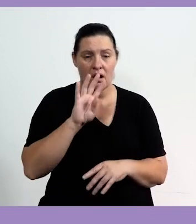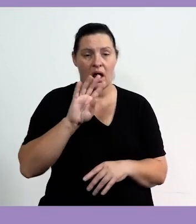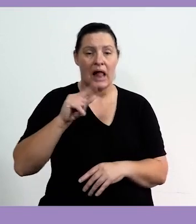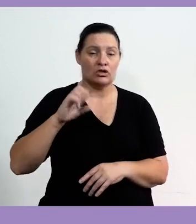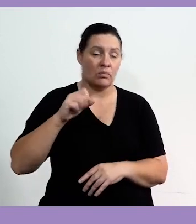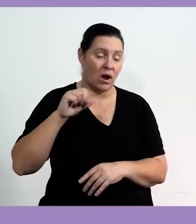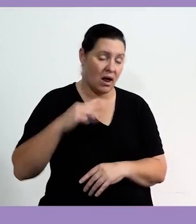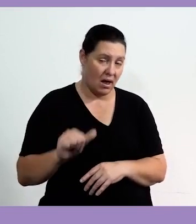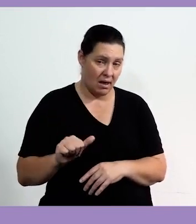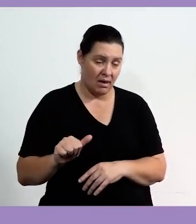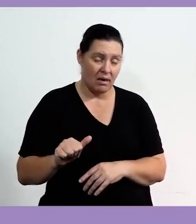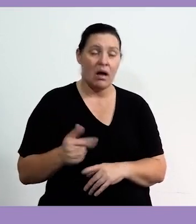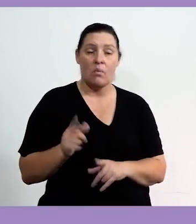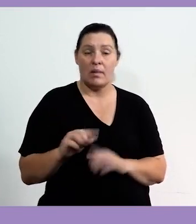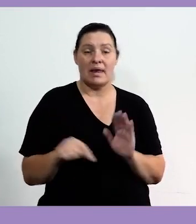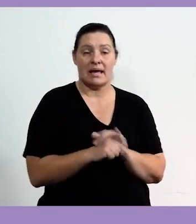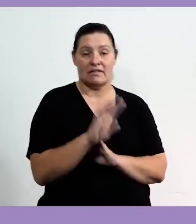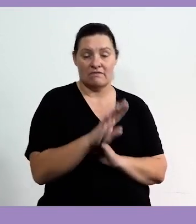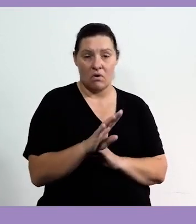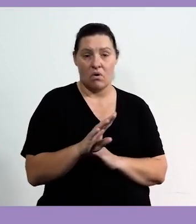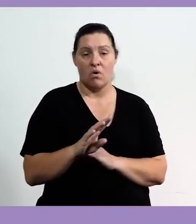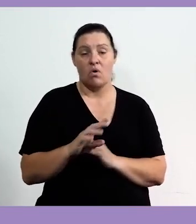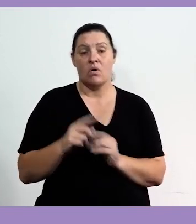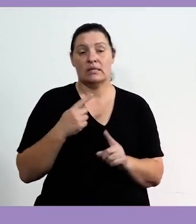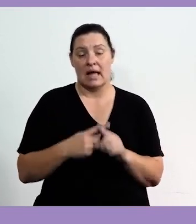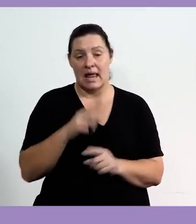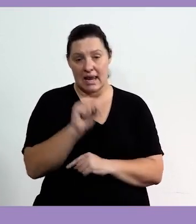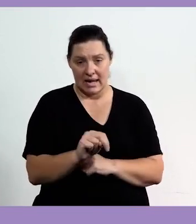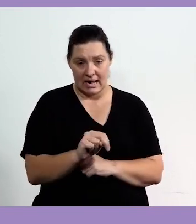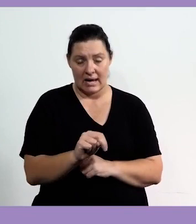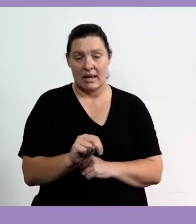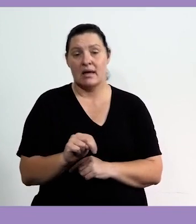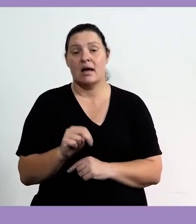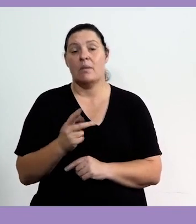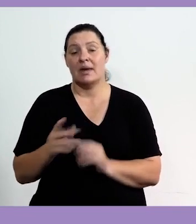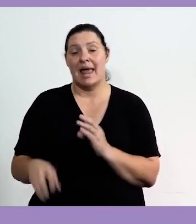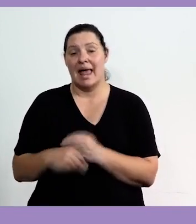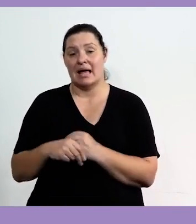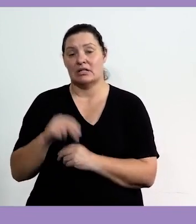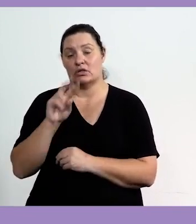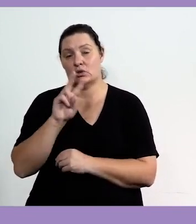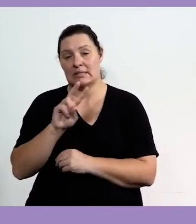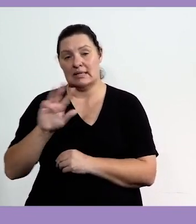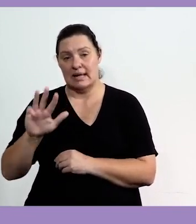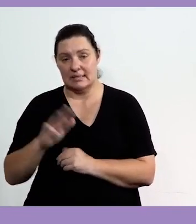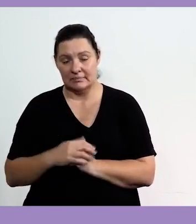formula, our algebraic equation, is going to be negative 4 multiplied by n, and we are going to